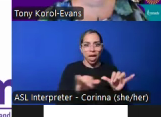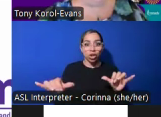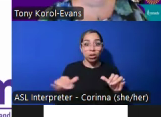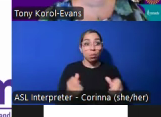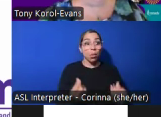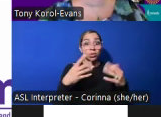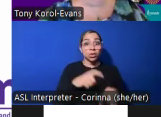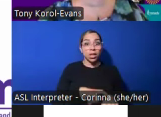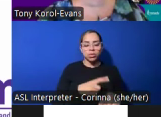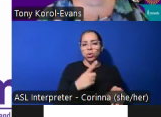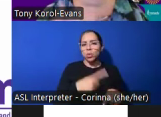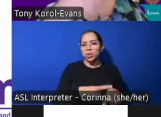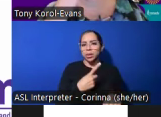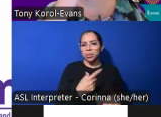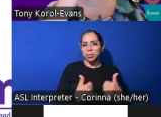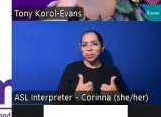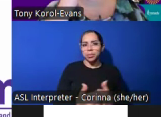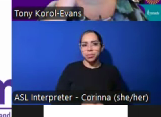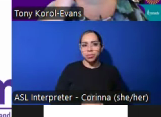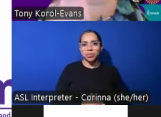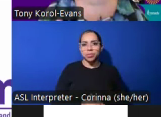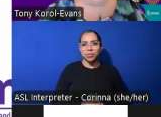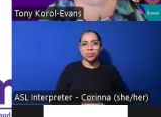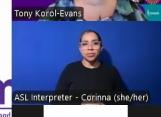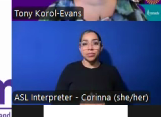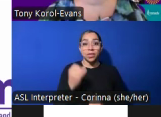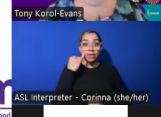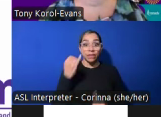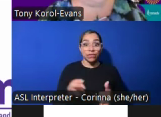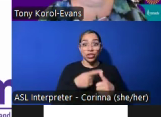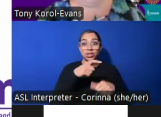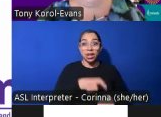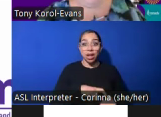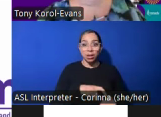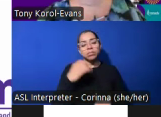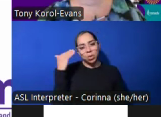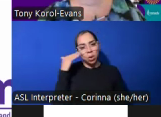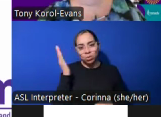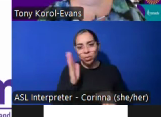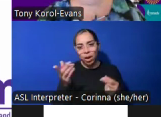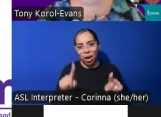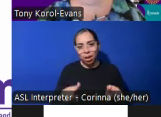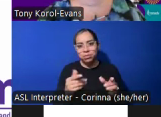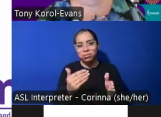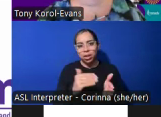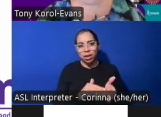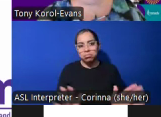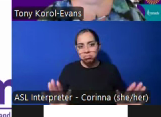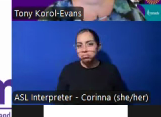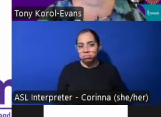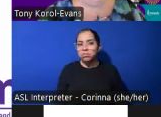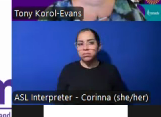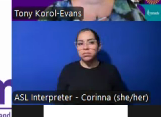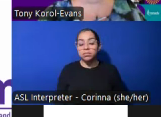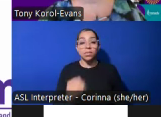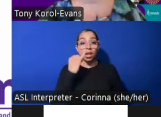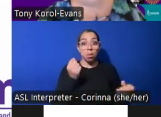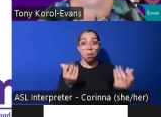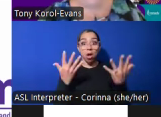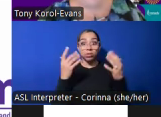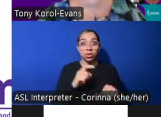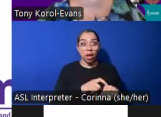happened once? If it's the first time, you know it's going to happen again, right? But if it's multiple times,